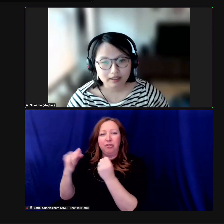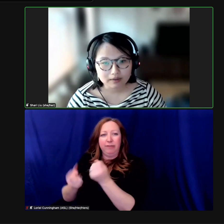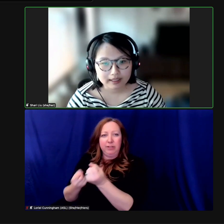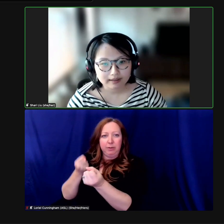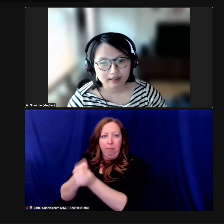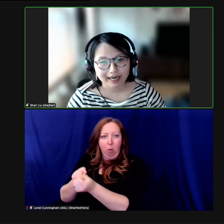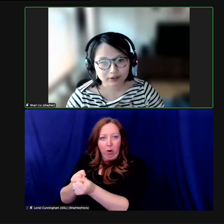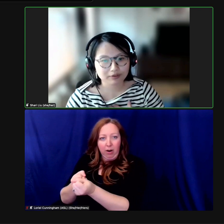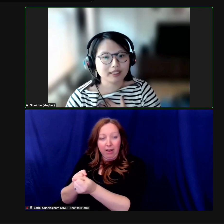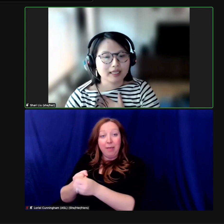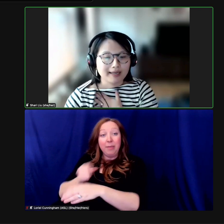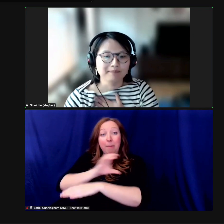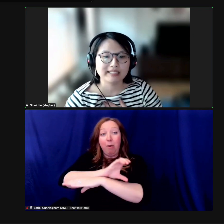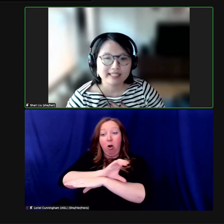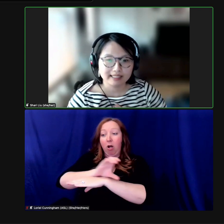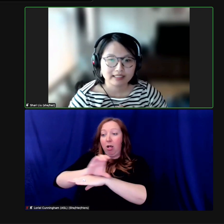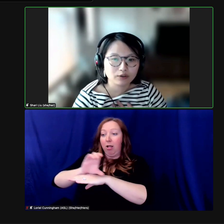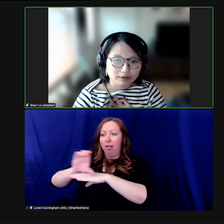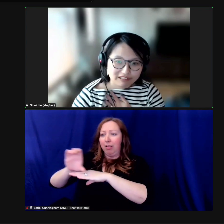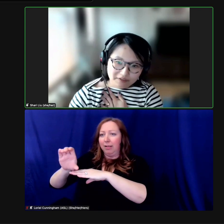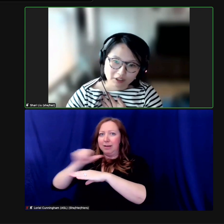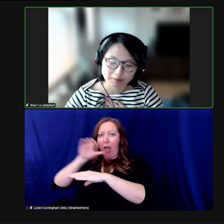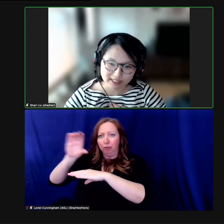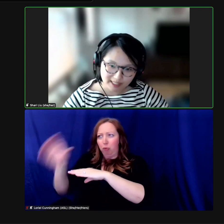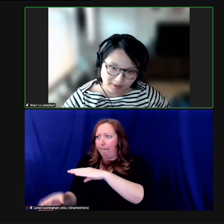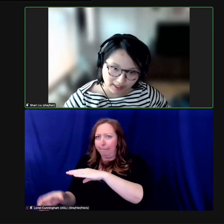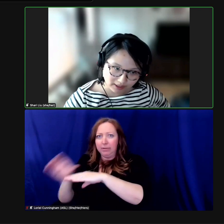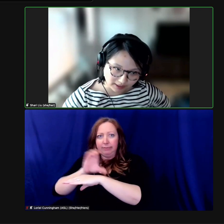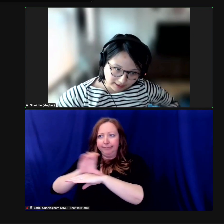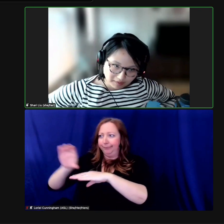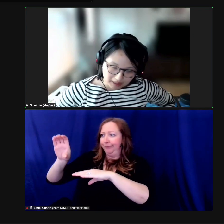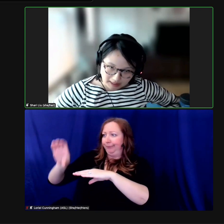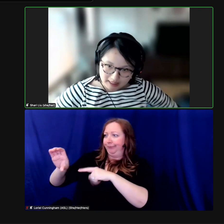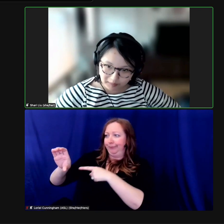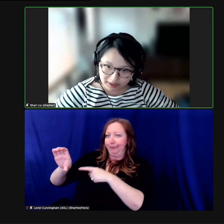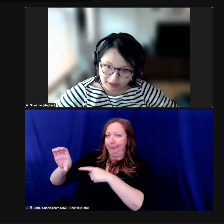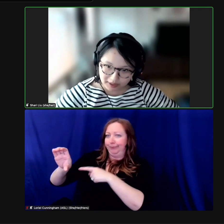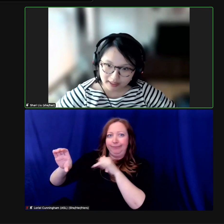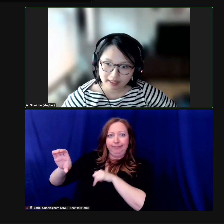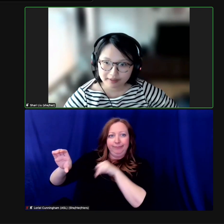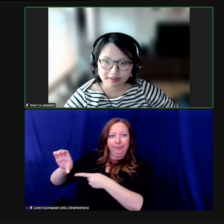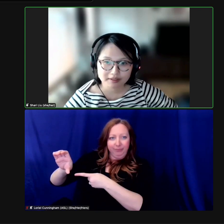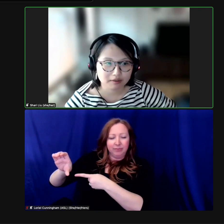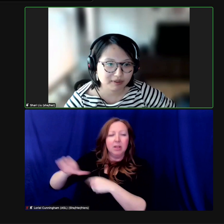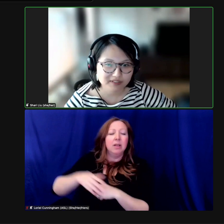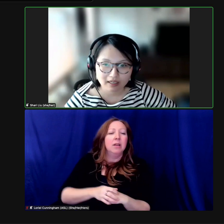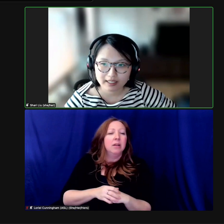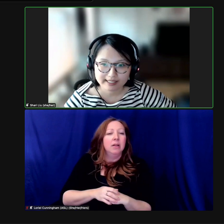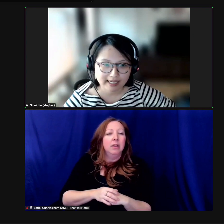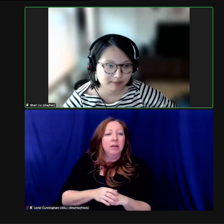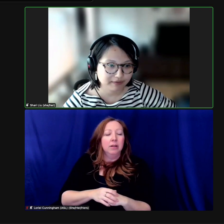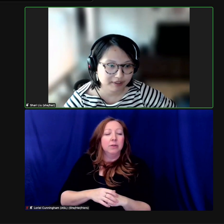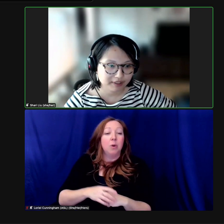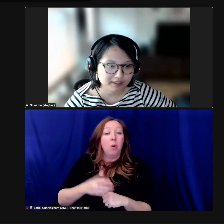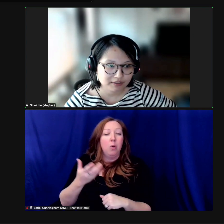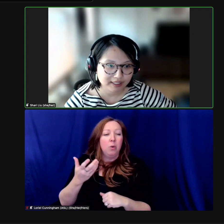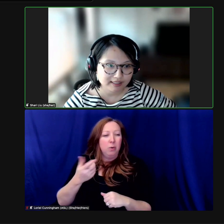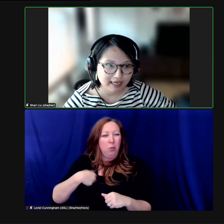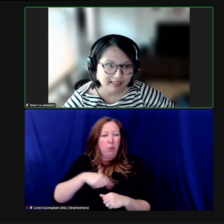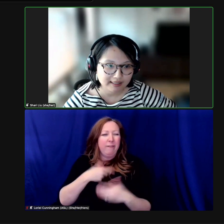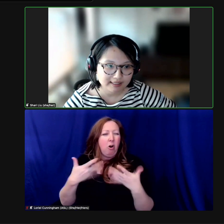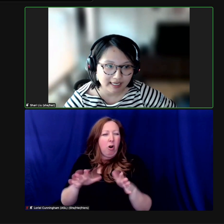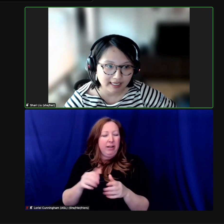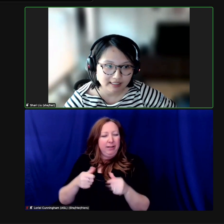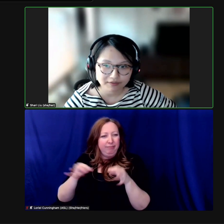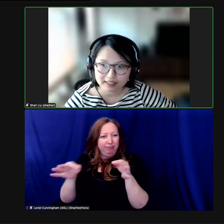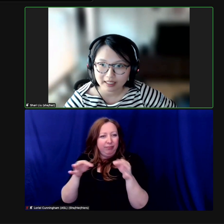And note that there are actually built-in controls for perceptual alternatives in these stimuli. So we've already talked about for the constraints